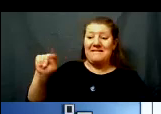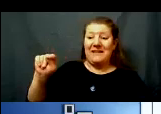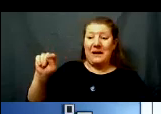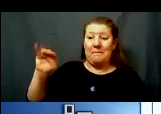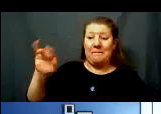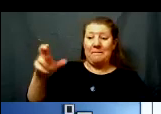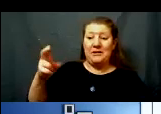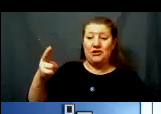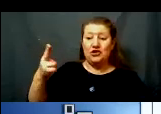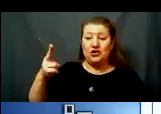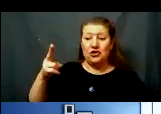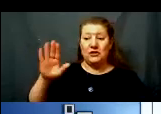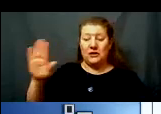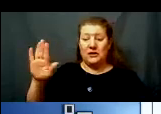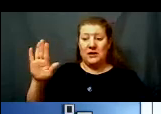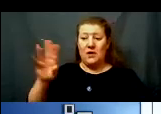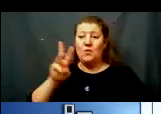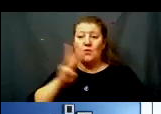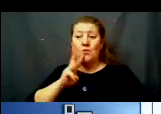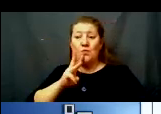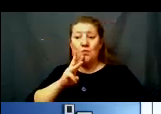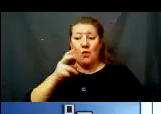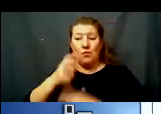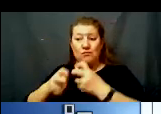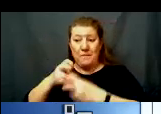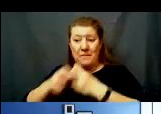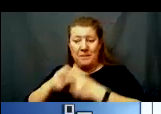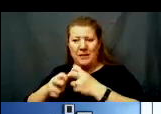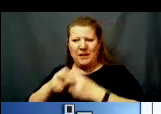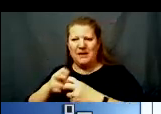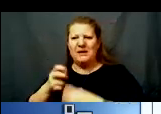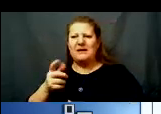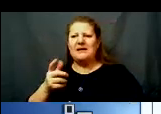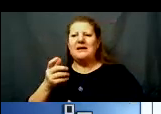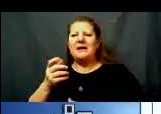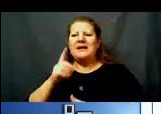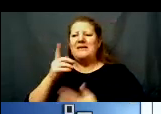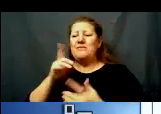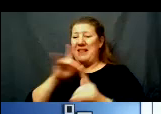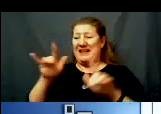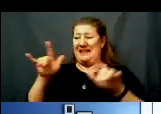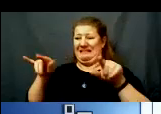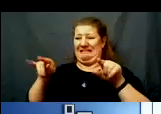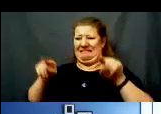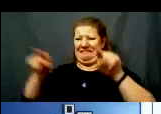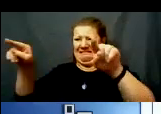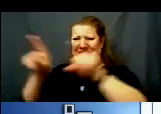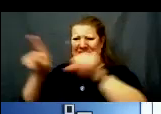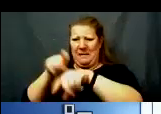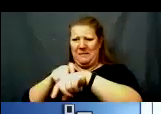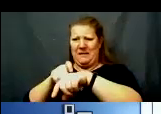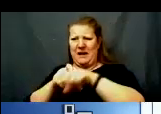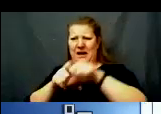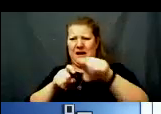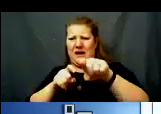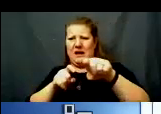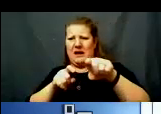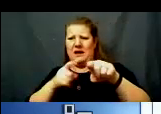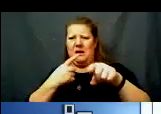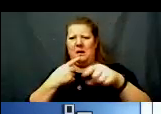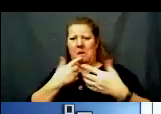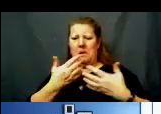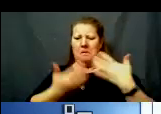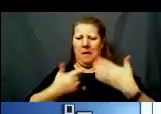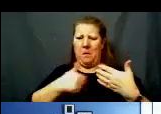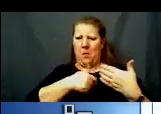many states, like in Oregon, a lot of politicians were saying, maybe we have the same problem here. We need to do lead testing.